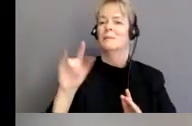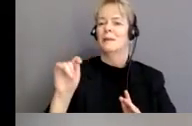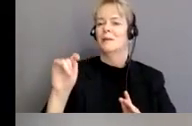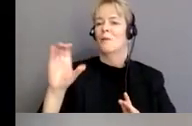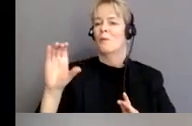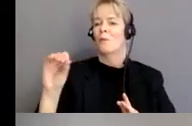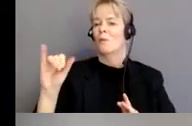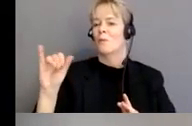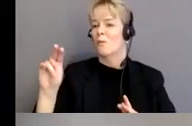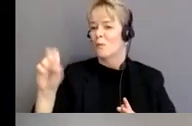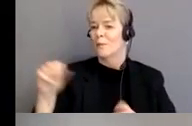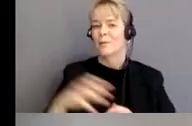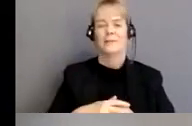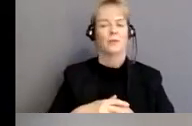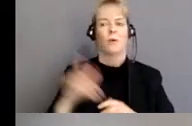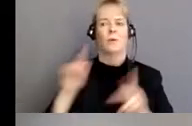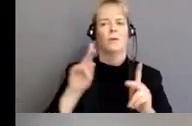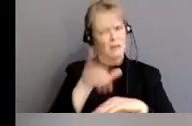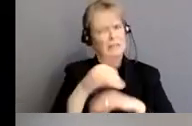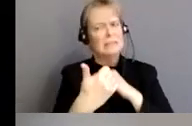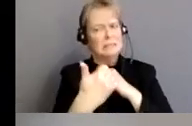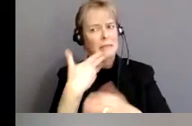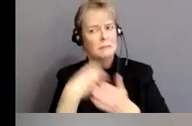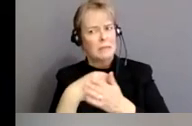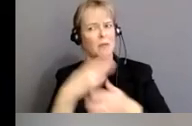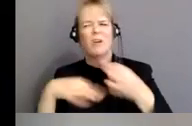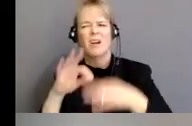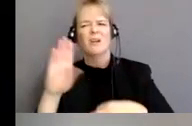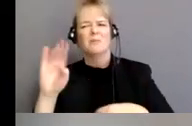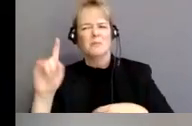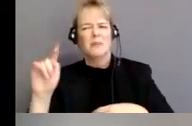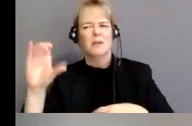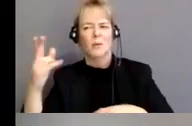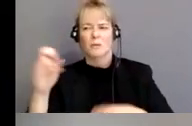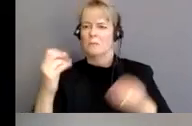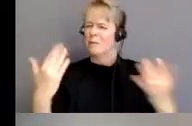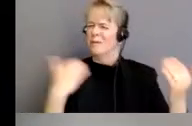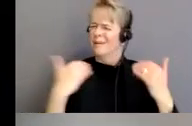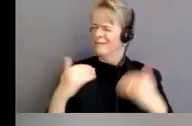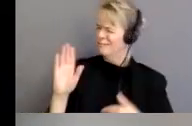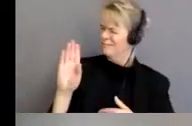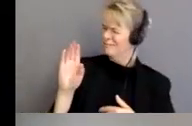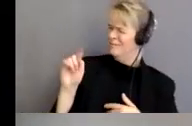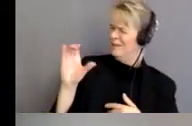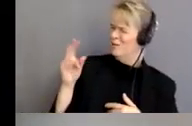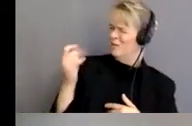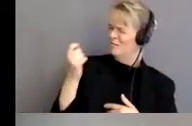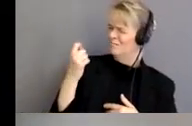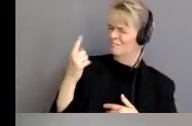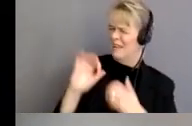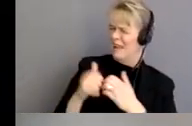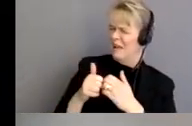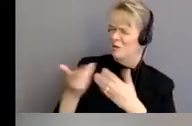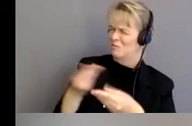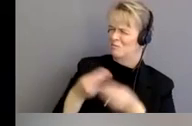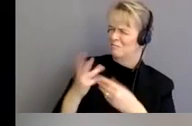money and send out Bitcoins. And I have many people asking me, what are Bitcoins and how do they work? So,